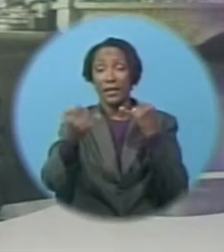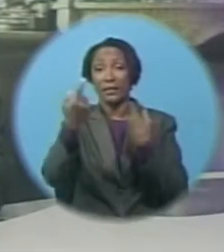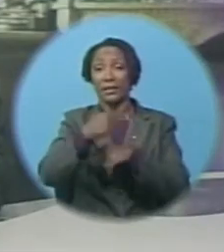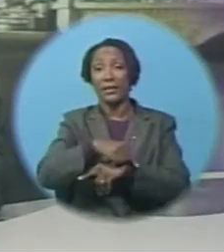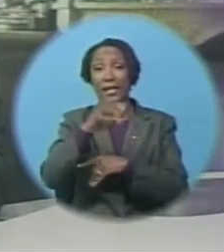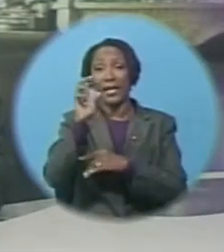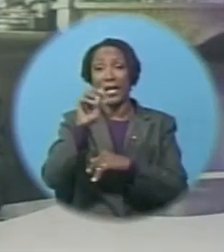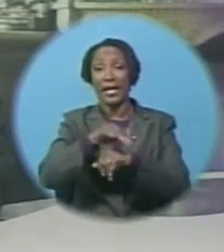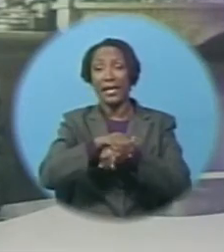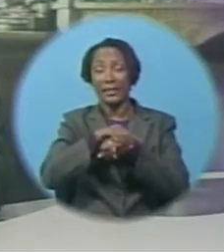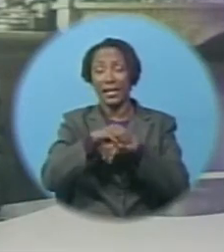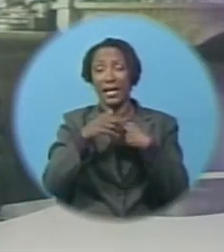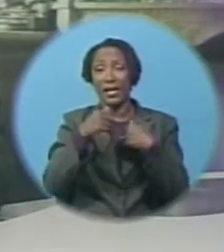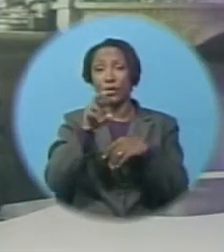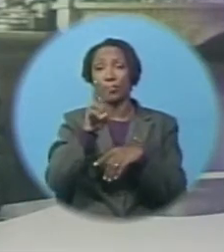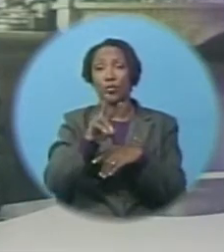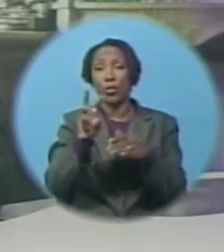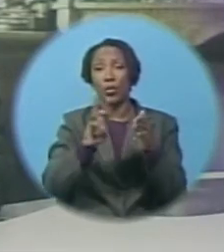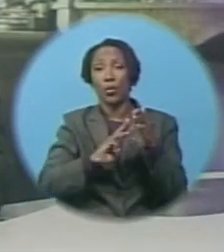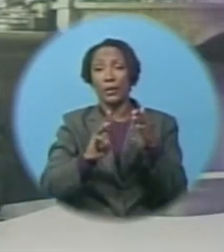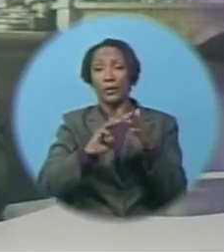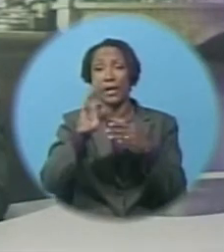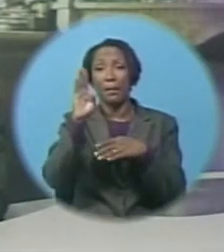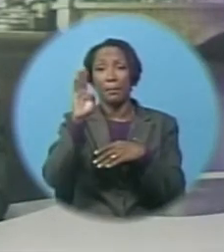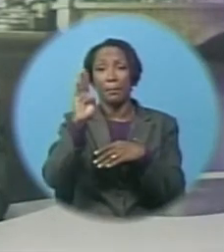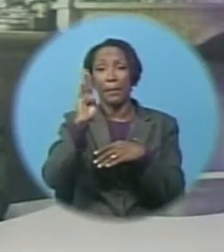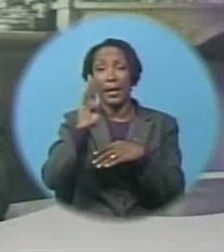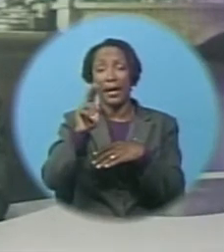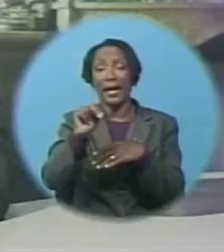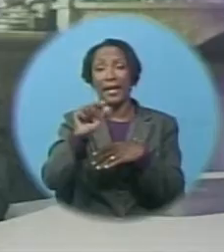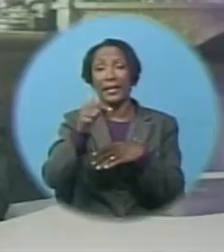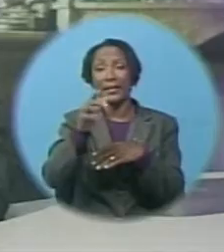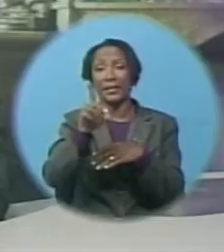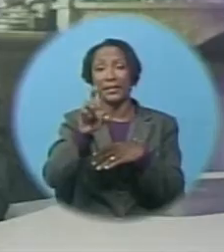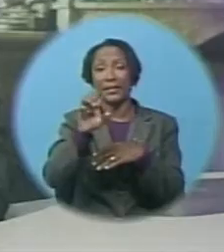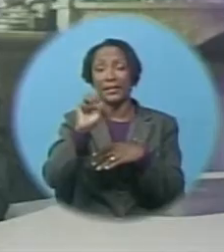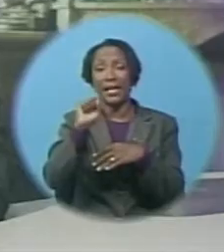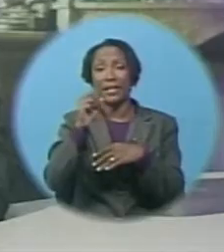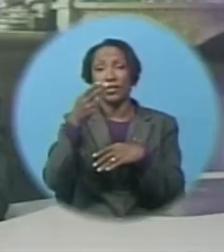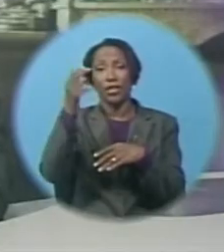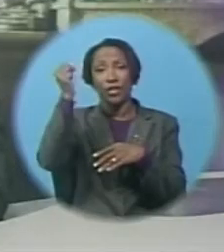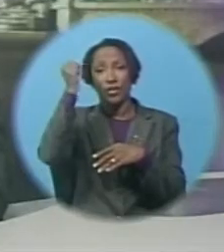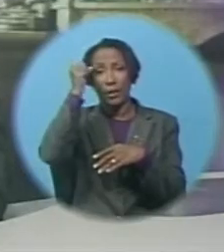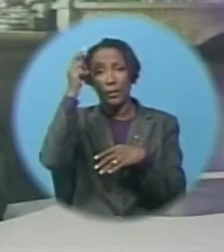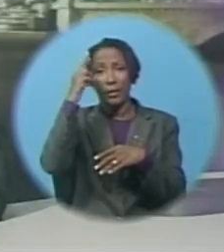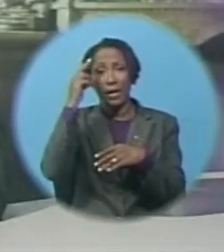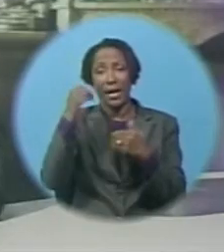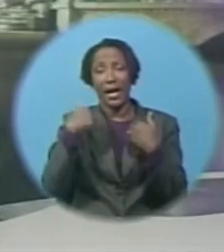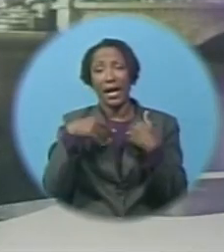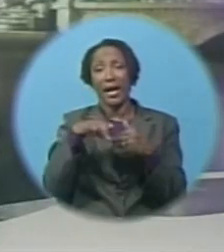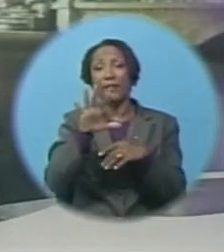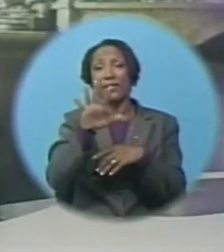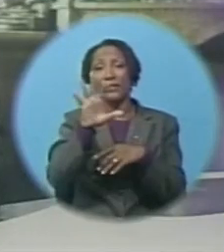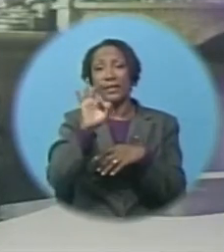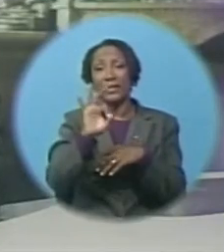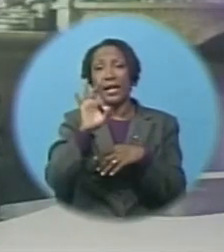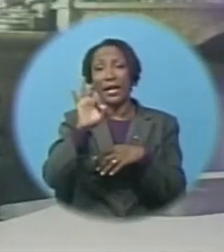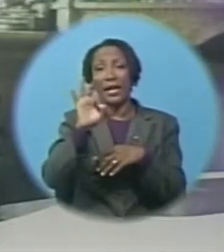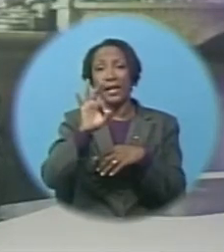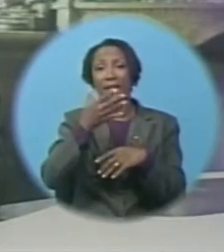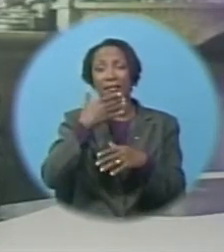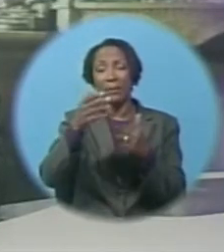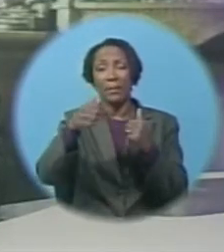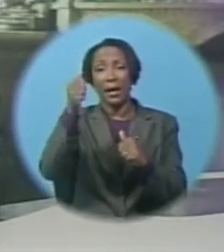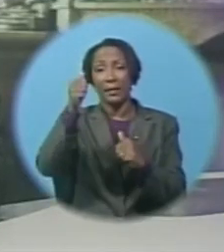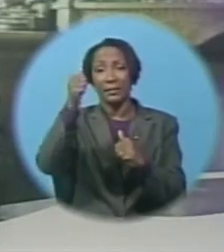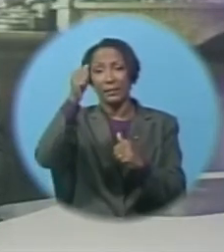win, but Bangladesh, they needed 33 runs with Shabir Rahman on 59. The hero, though, was man of the match Ben Stokes, who